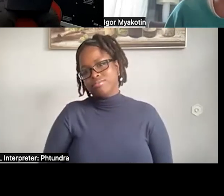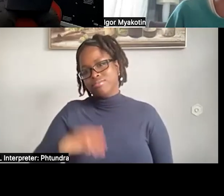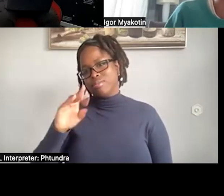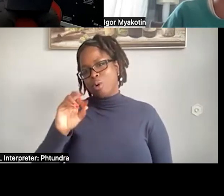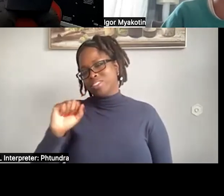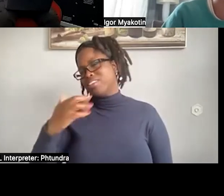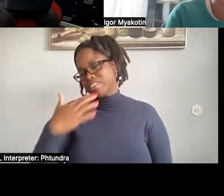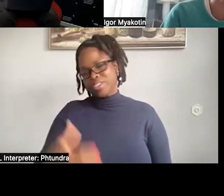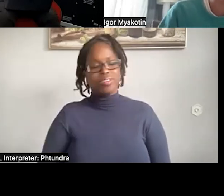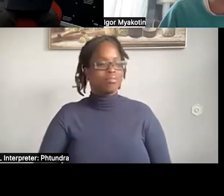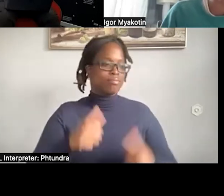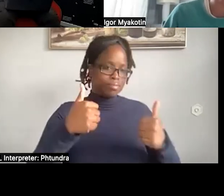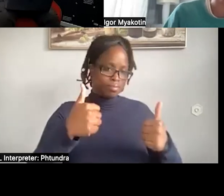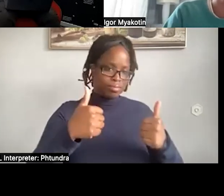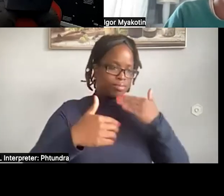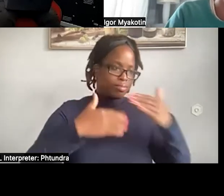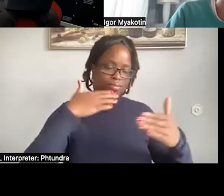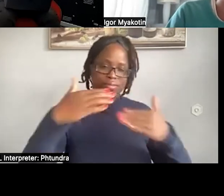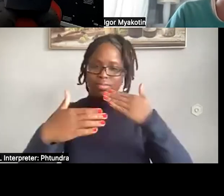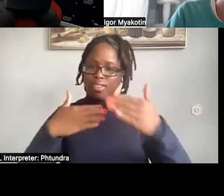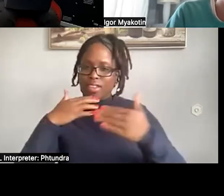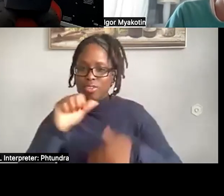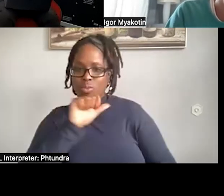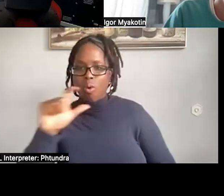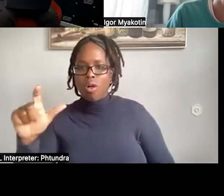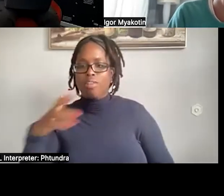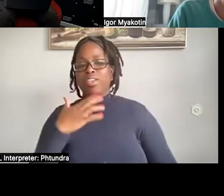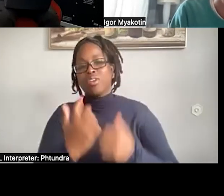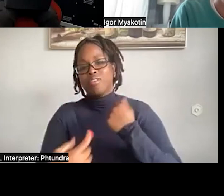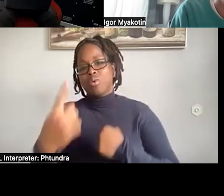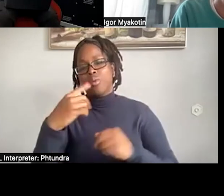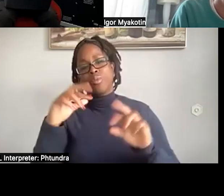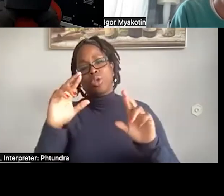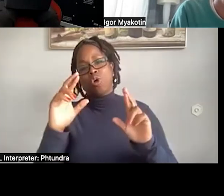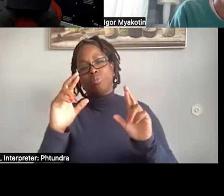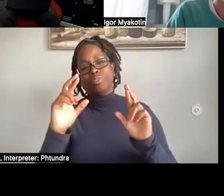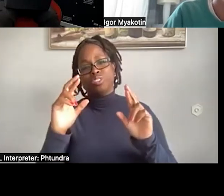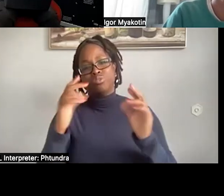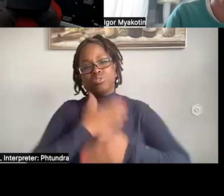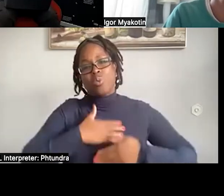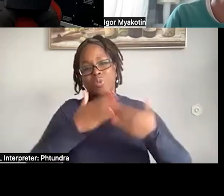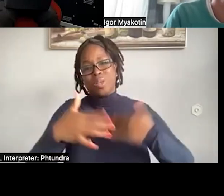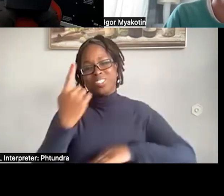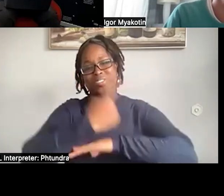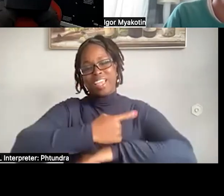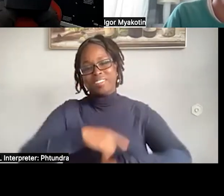you, Rokhsareh, Igor, Agnia, and Boris. Thank you, everybody, and we hope you enjoy the rest of the day of programming.